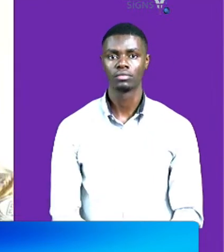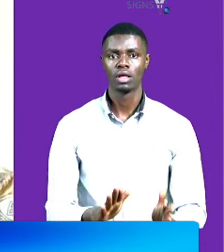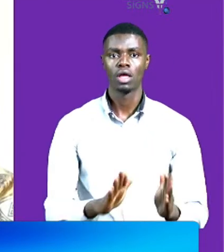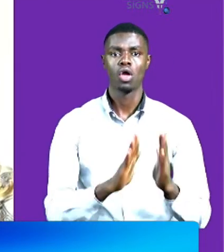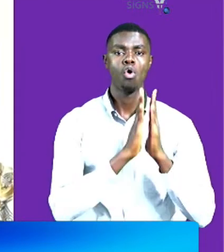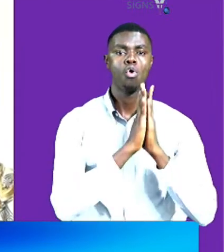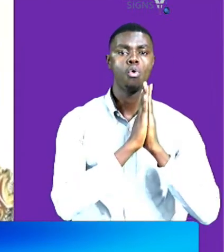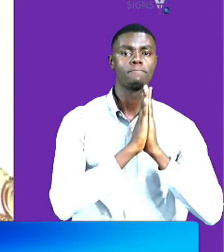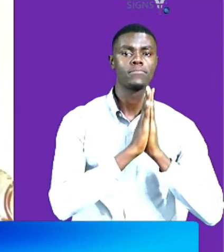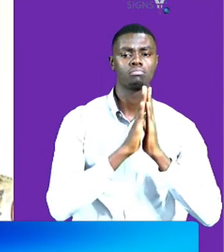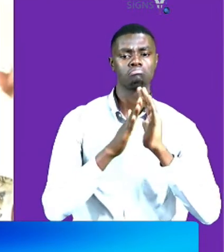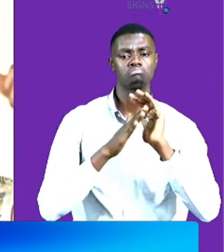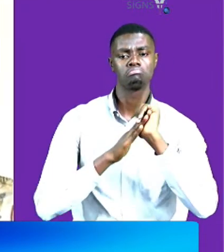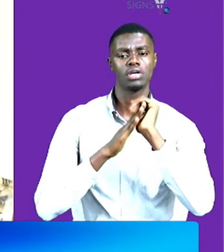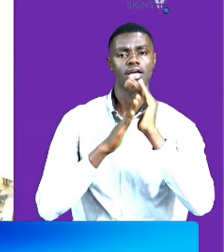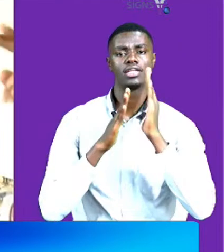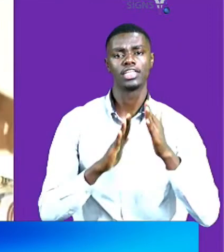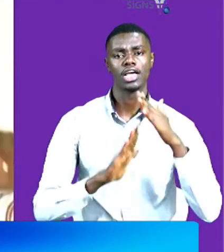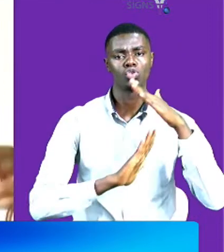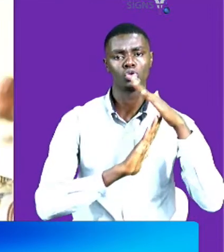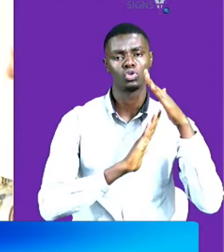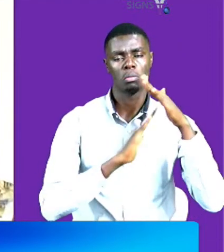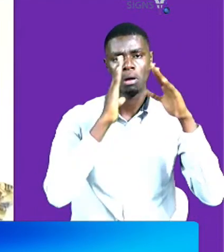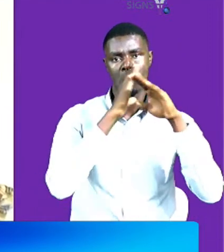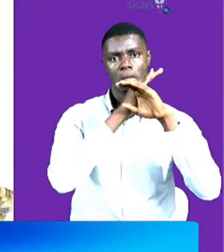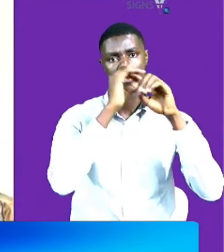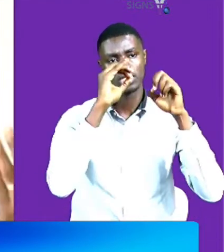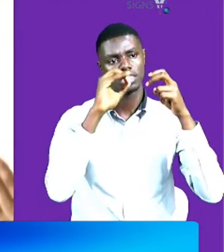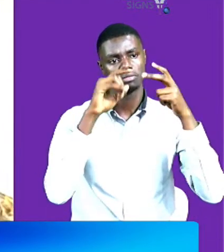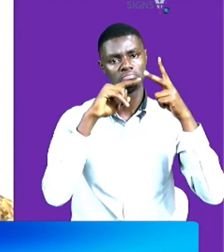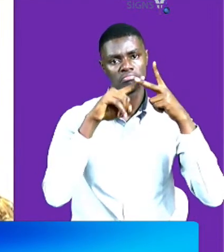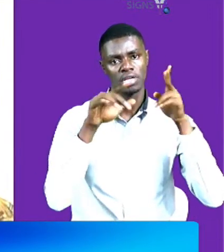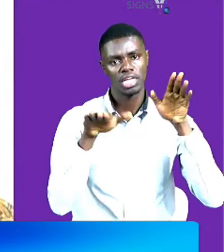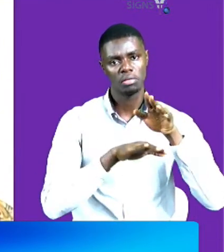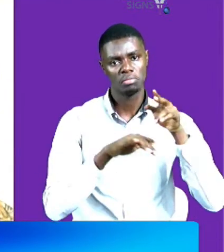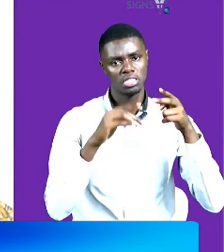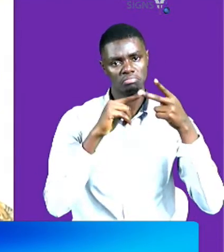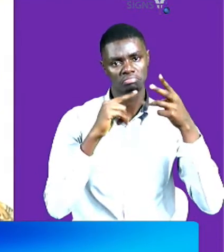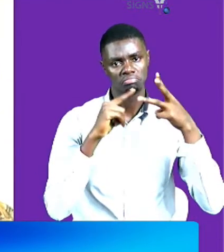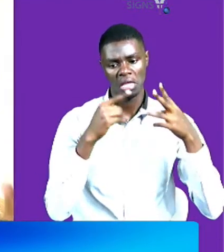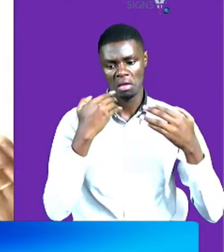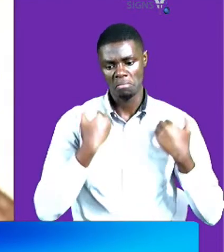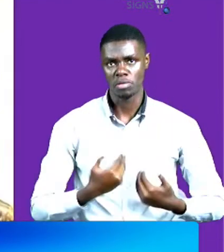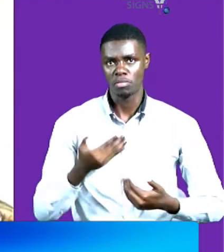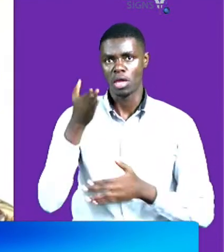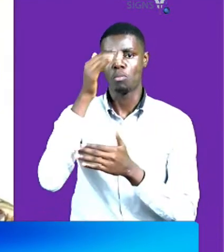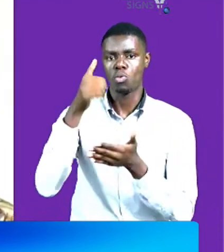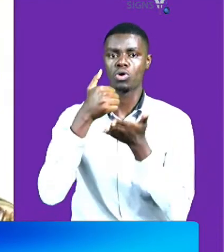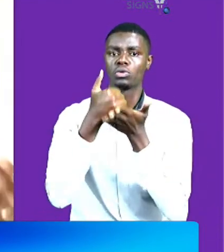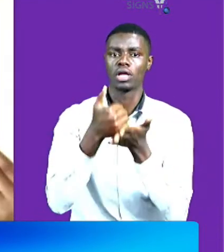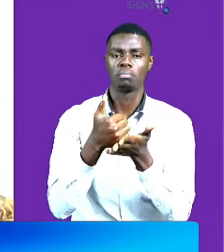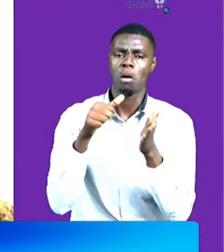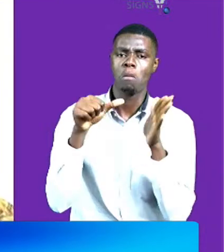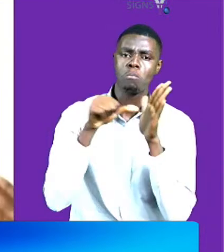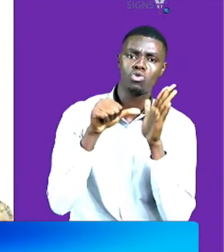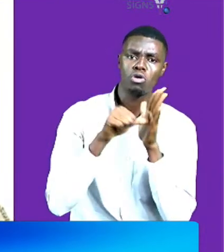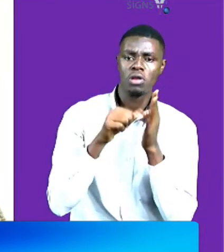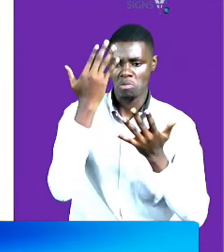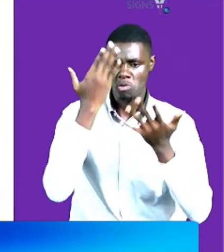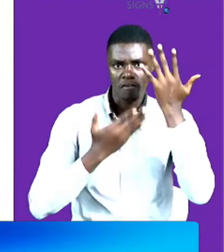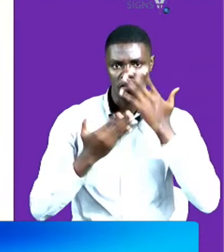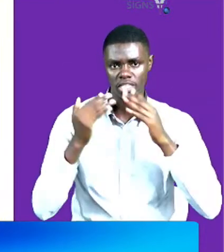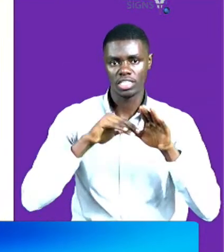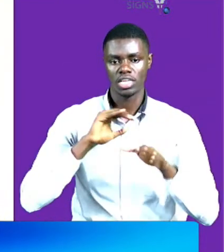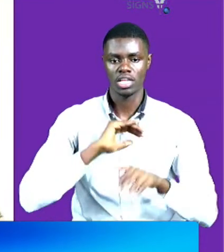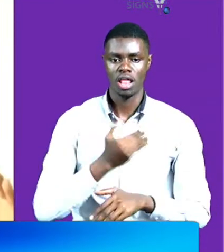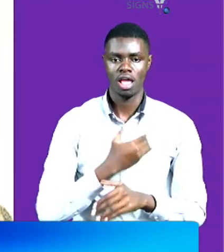Zile viongozi tuko juu, rais, naibu wake, mimi, Mungu atusaidie ile shida na changamoto tuliyoko nayo katika